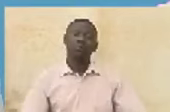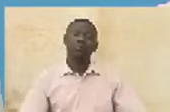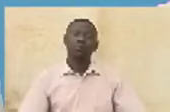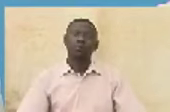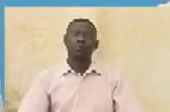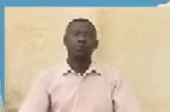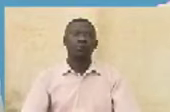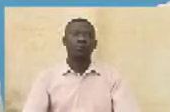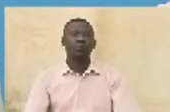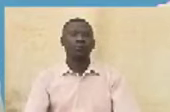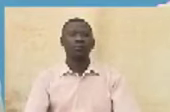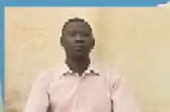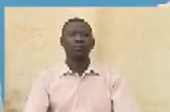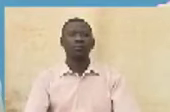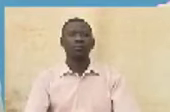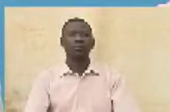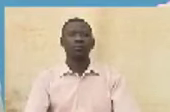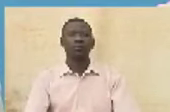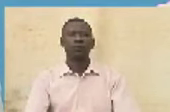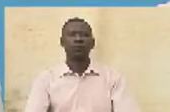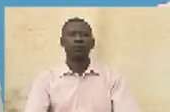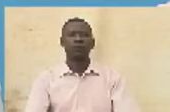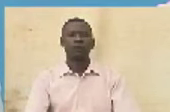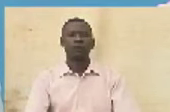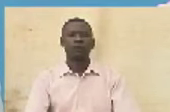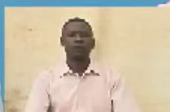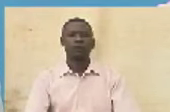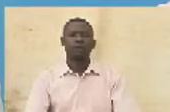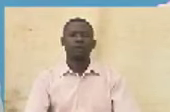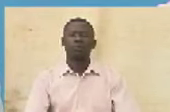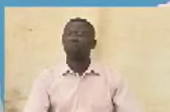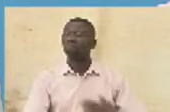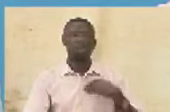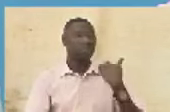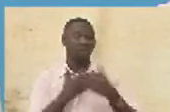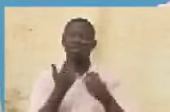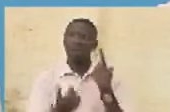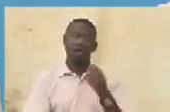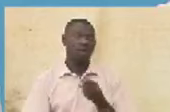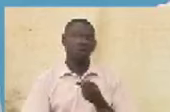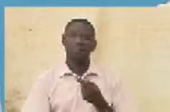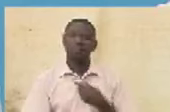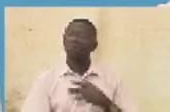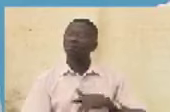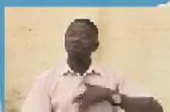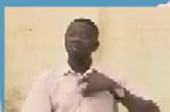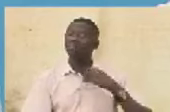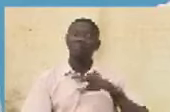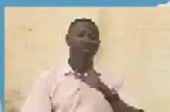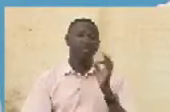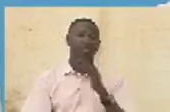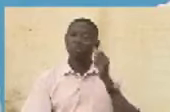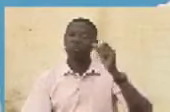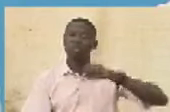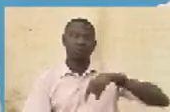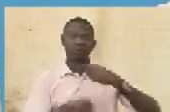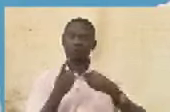karamuroni walimba fo nyadi lab. Aman dianya aku ya tanya. I never liked it. I felt very bad about it.